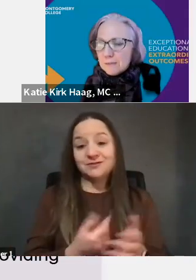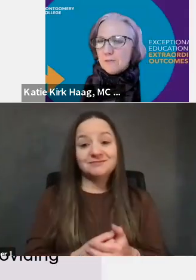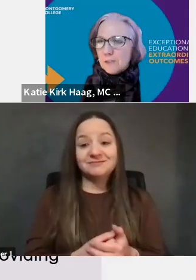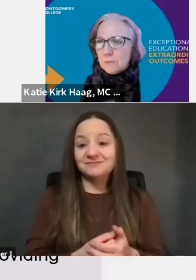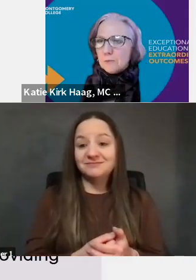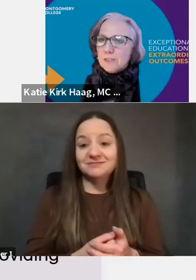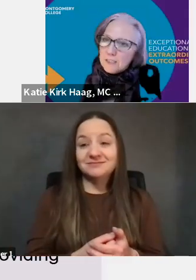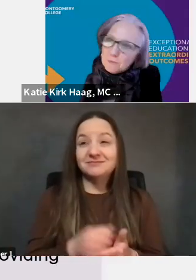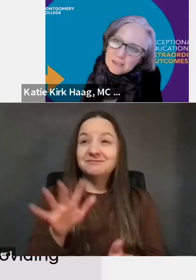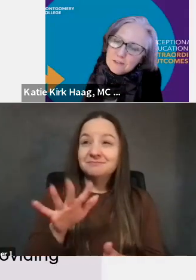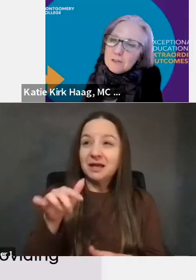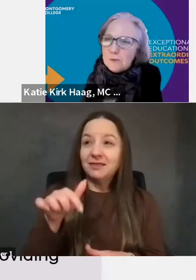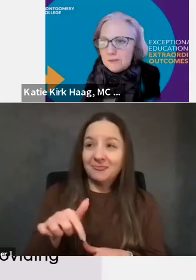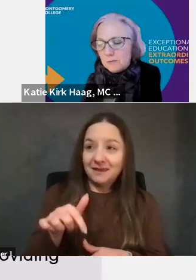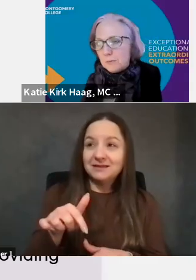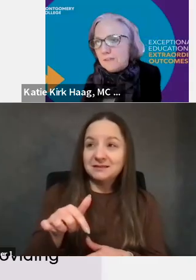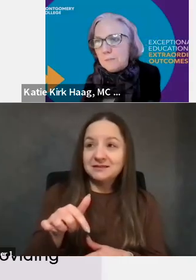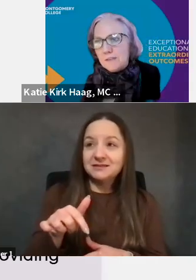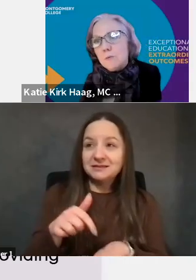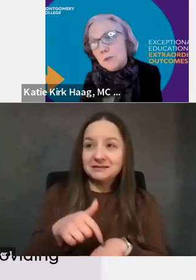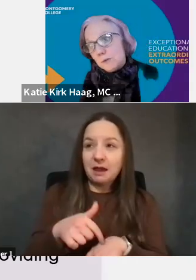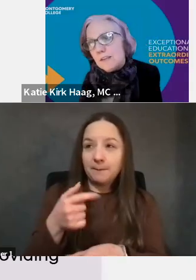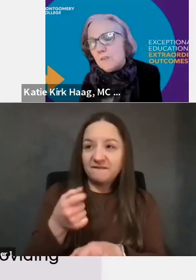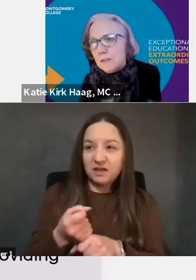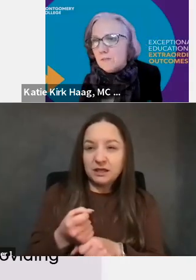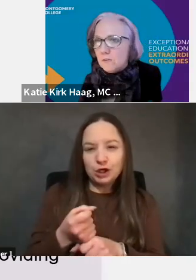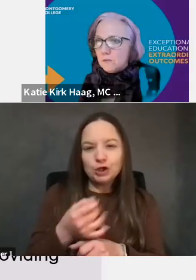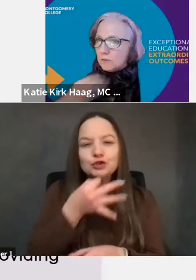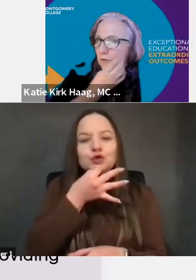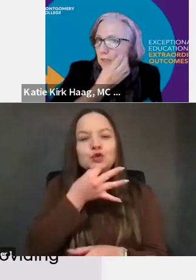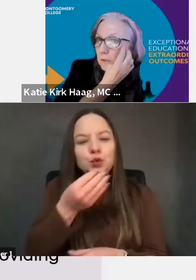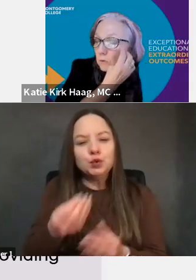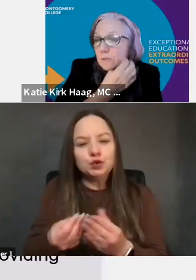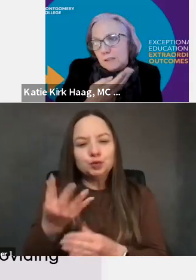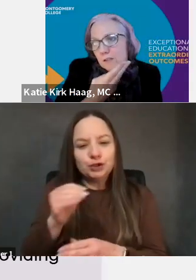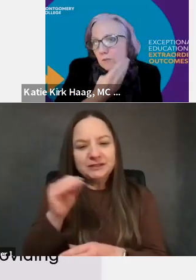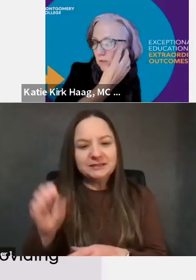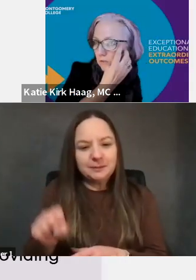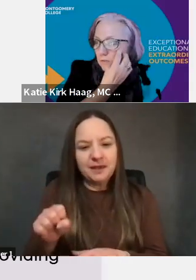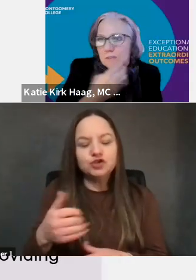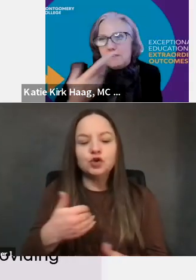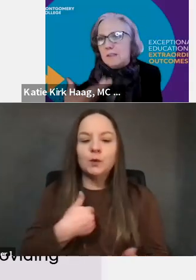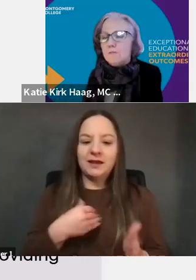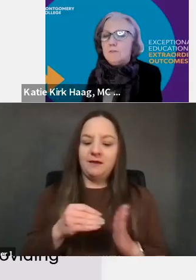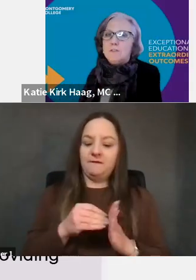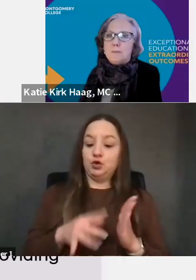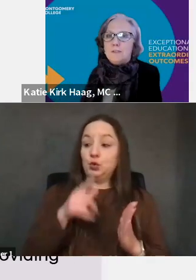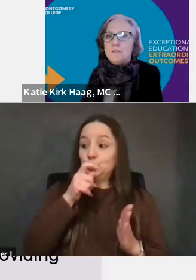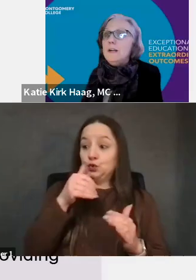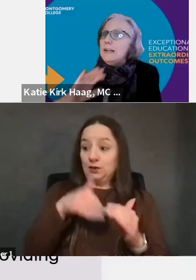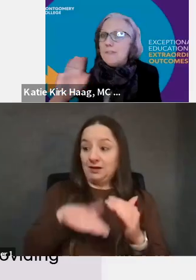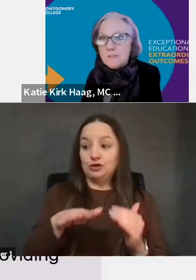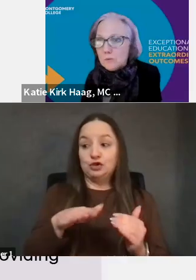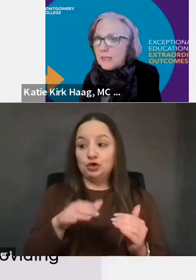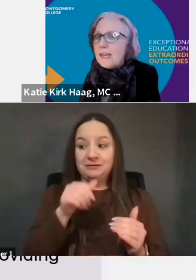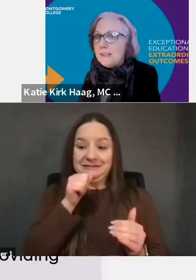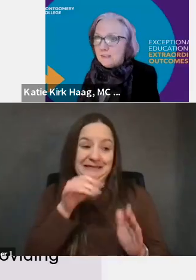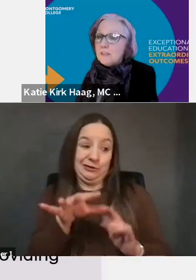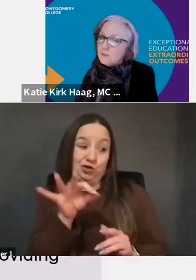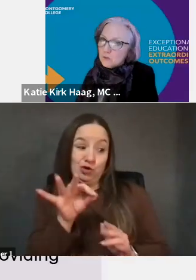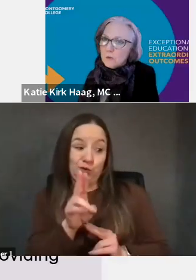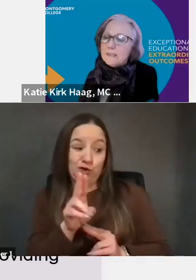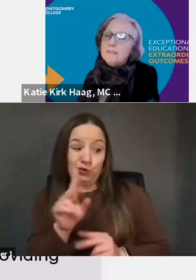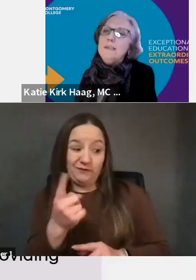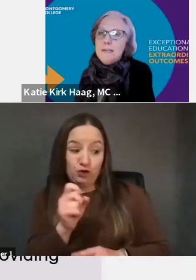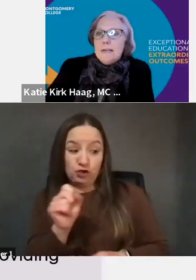about this time of year, when we're getting ready to go into the spring semester, we always have quite a few students who come in who didn't use our services in the first semester. And that's okay,